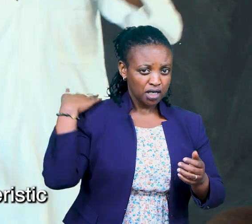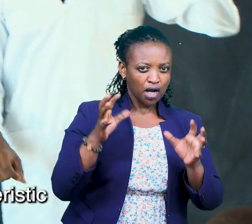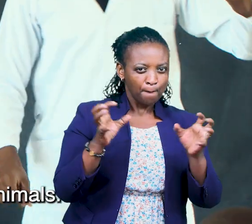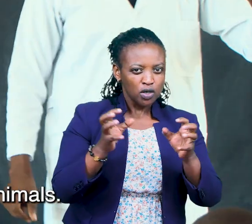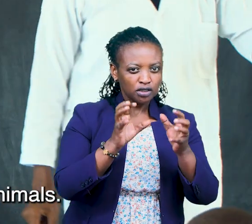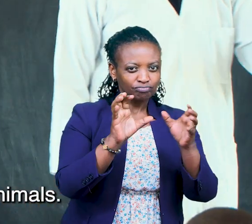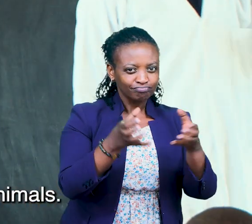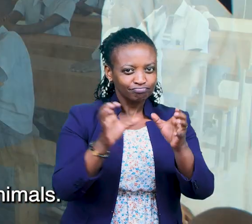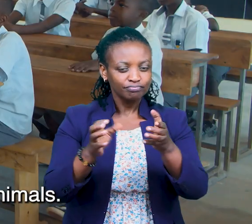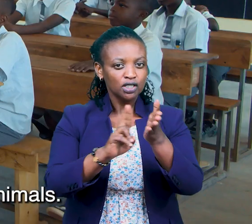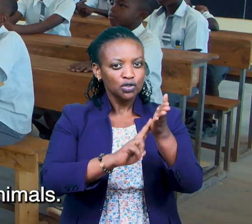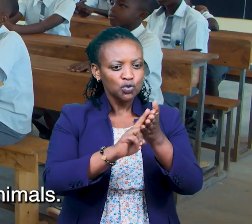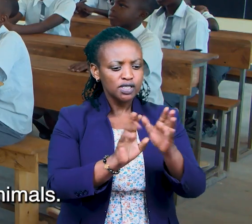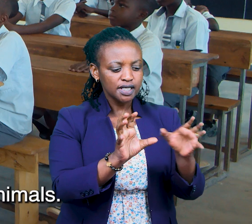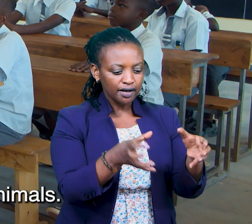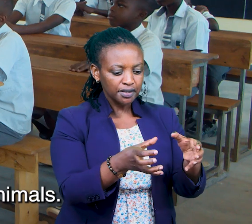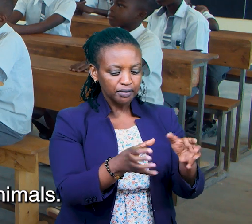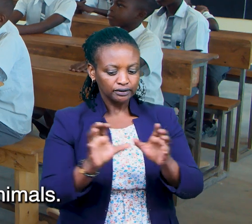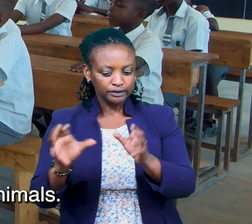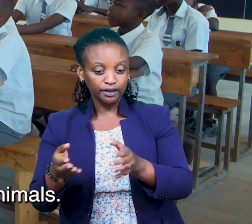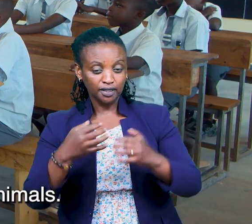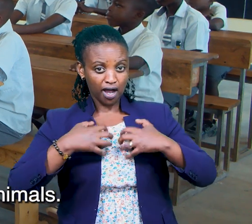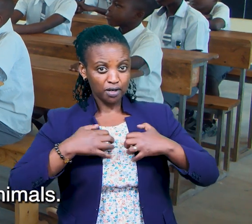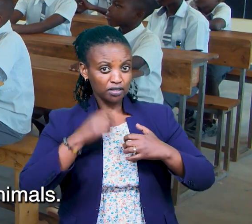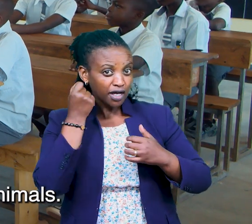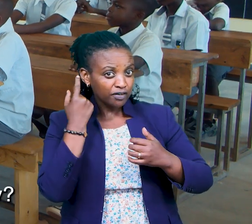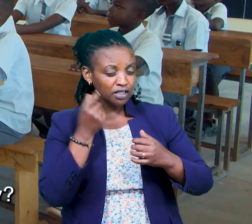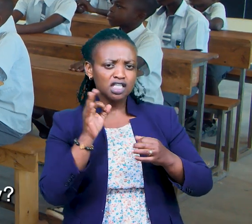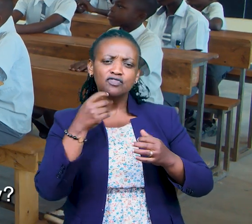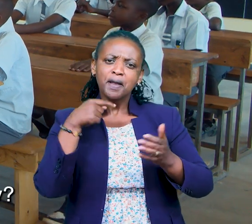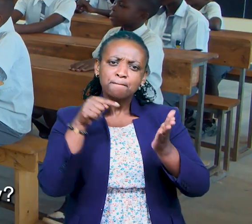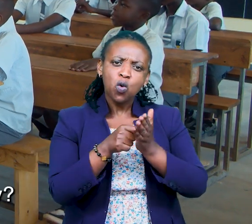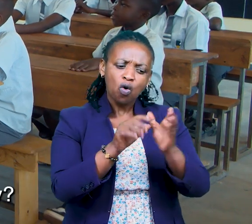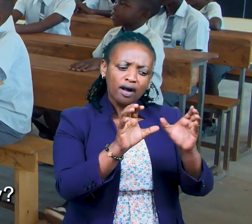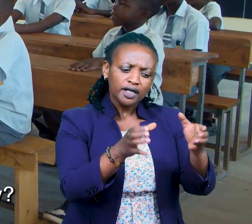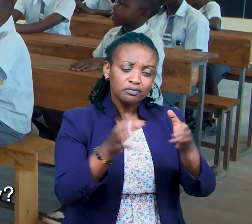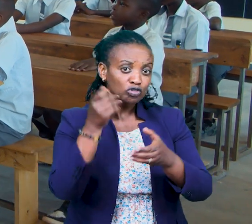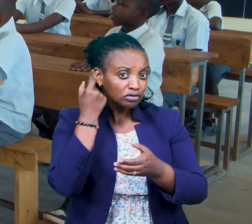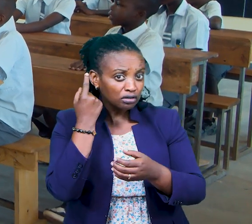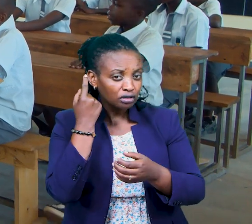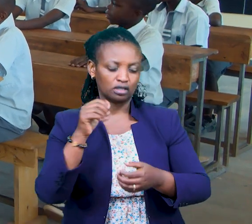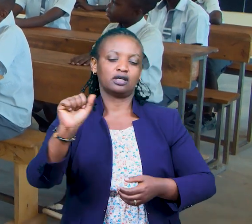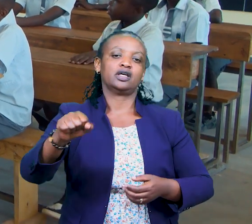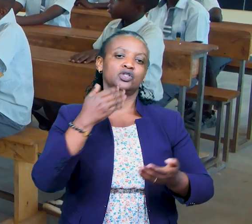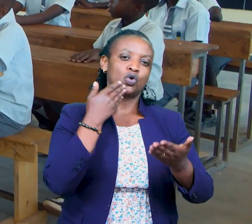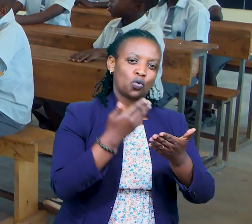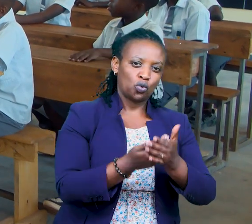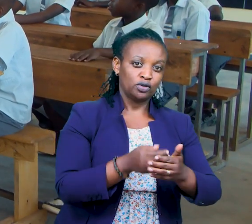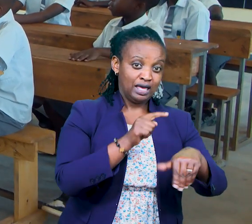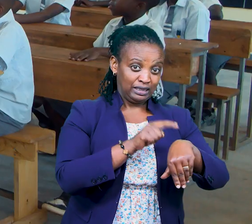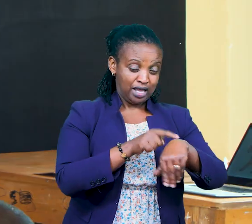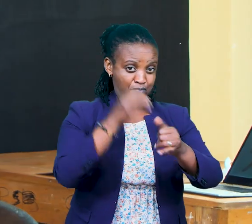a characteristic that we are going to use to classify these animals. Do you understand when I say classify? Yes.